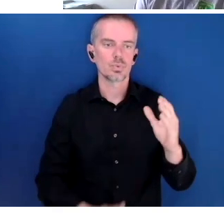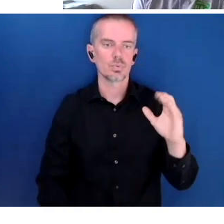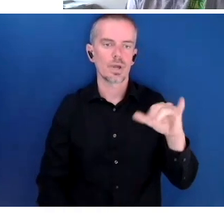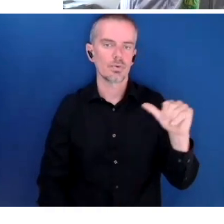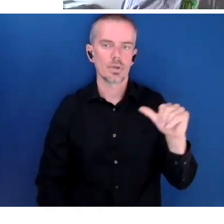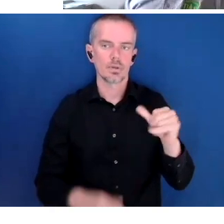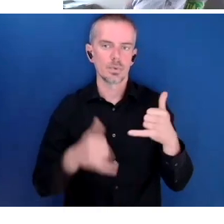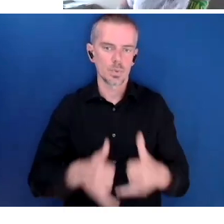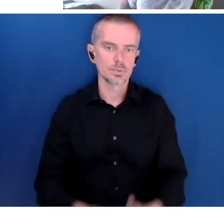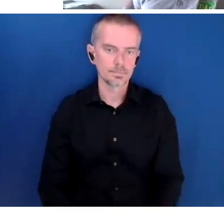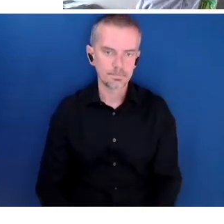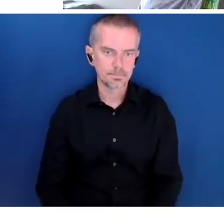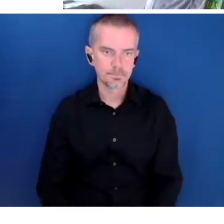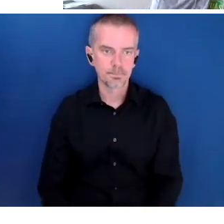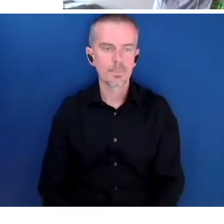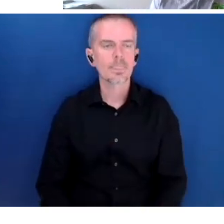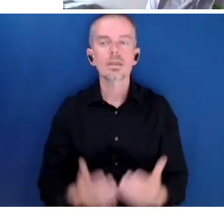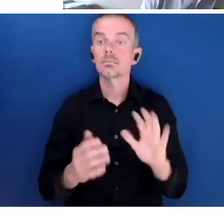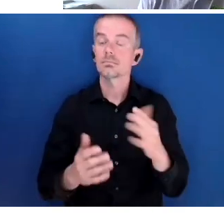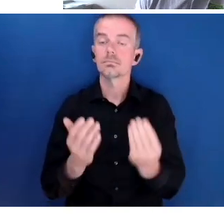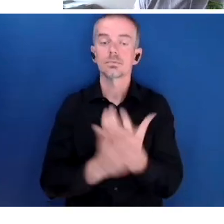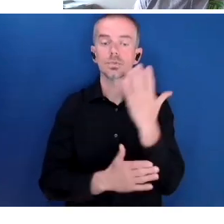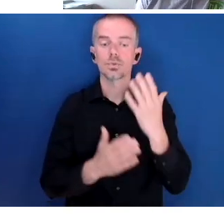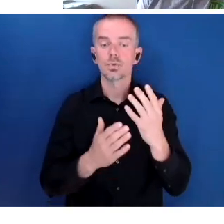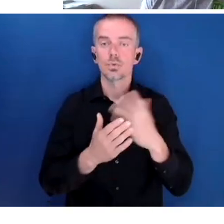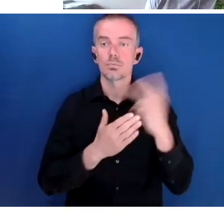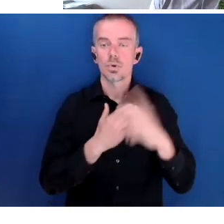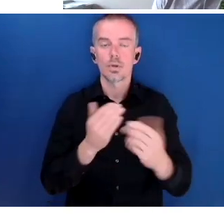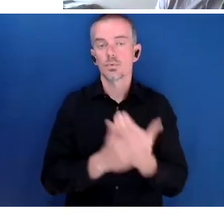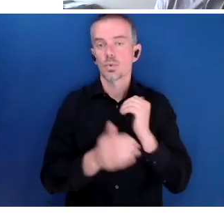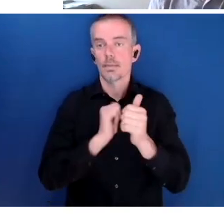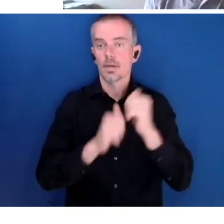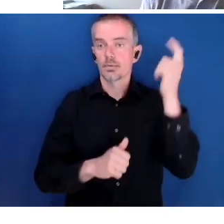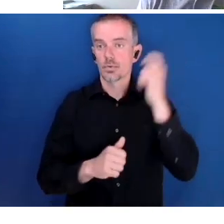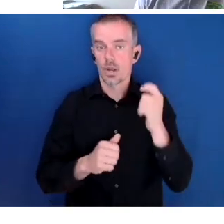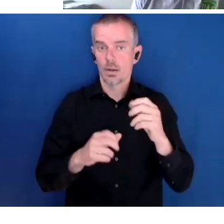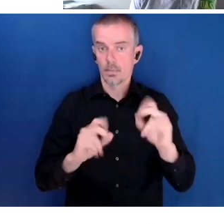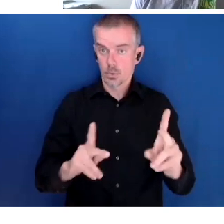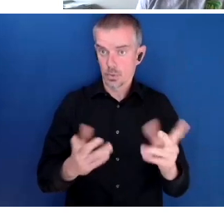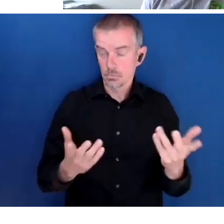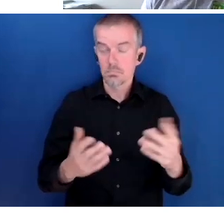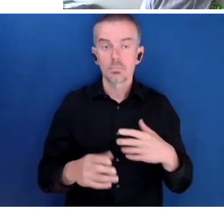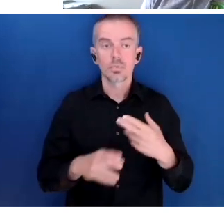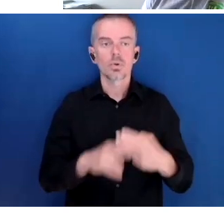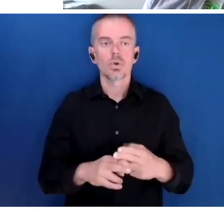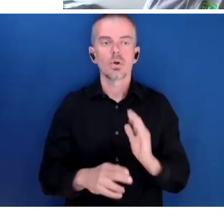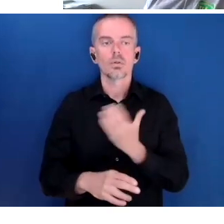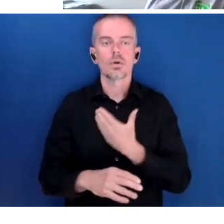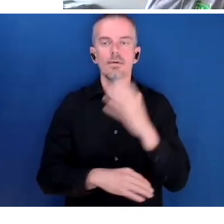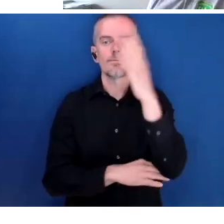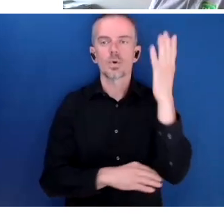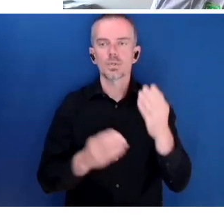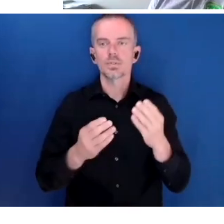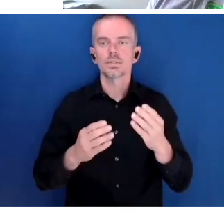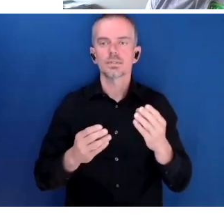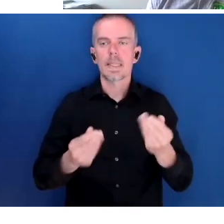received. A new program, a new competitive grant opportunity program we have, we're calling our Forest Landowner Support Program,